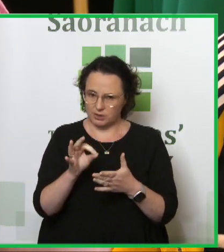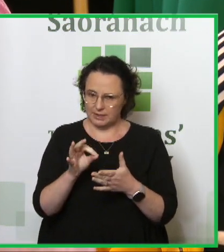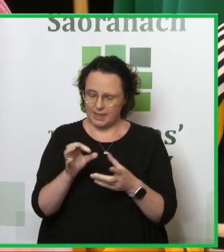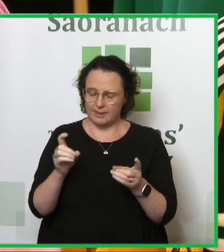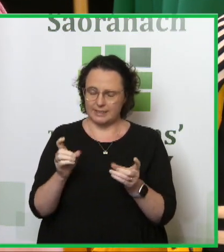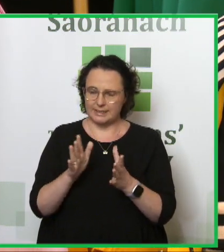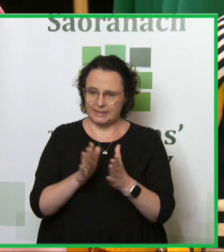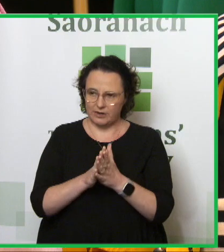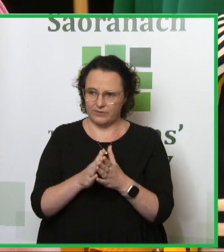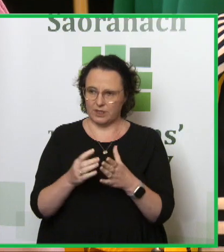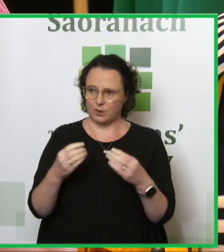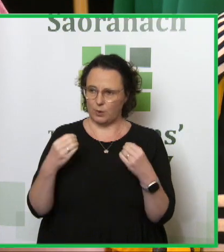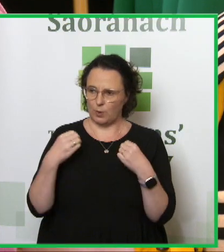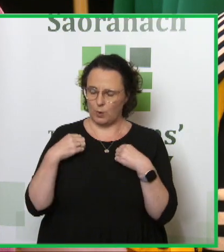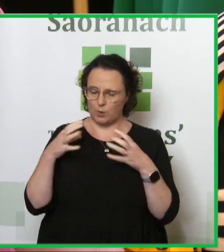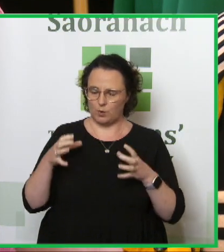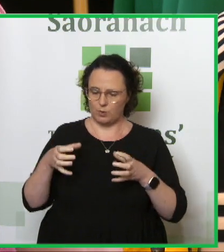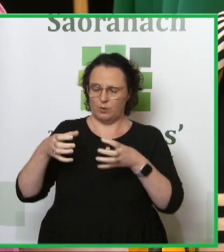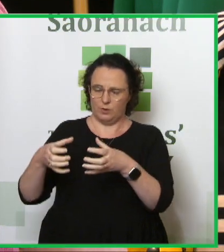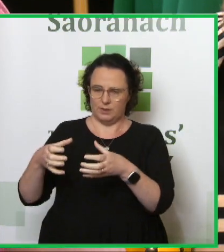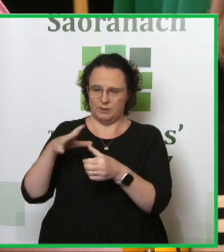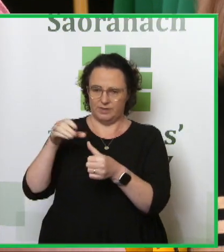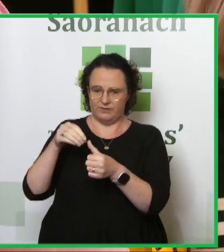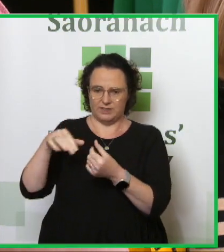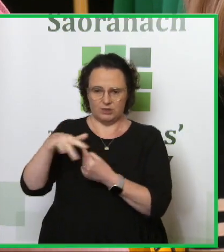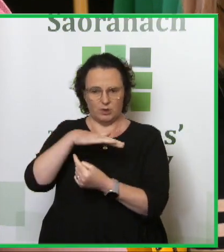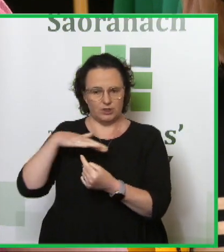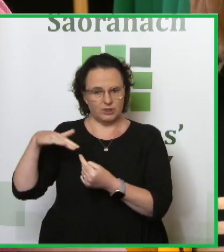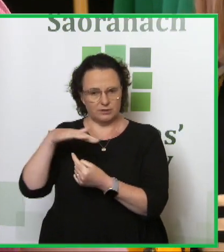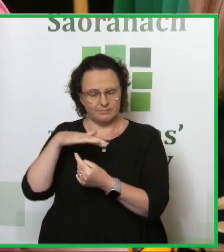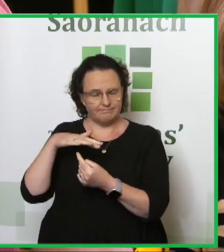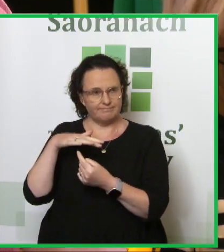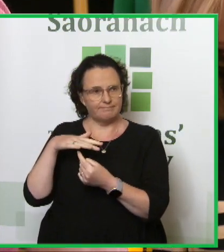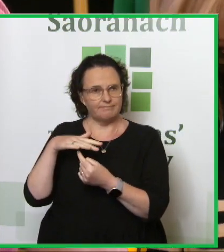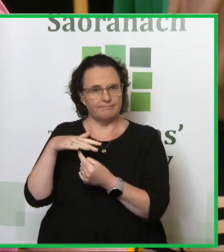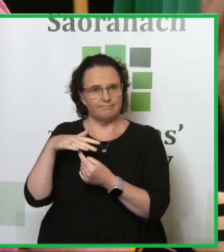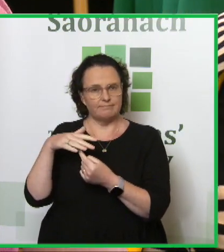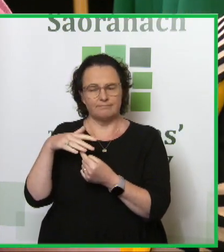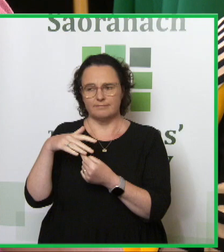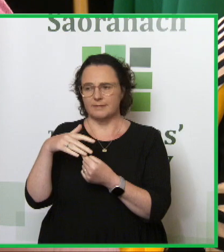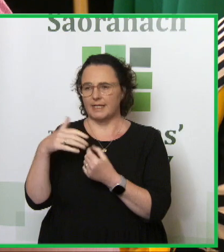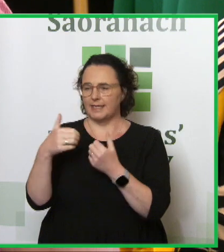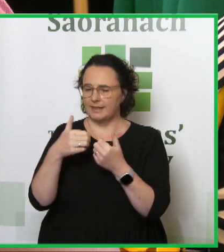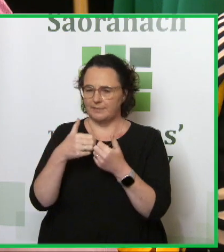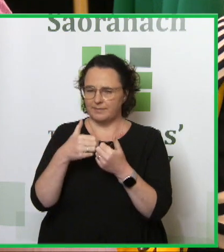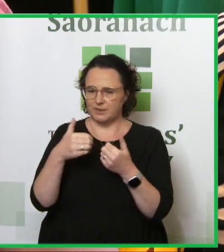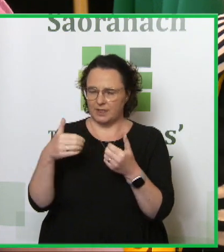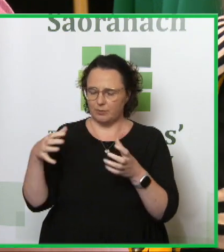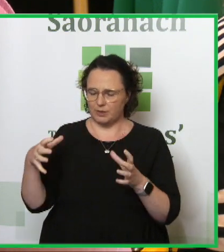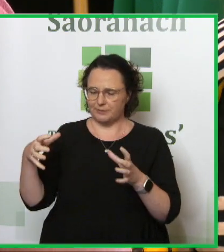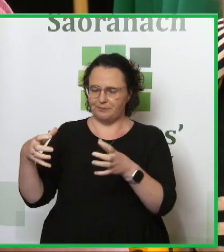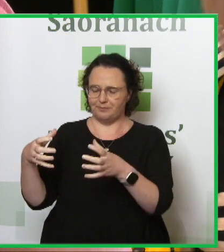deserve their own sort of circumstances and their own sort of, they need